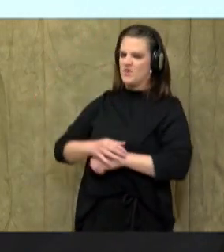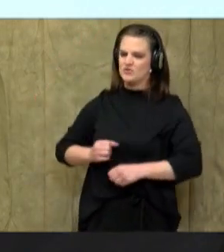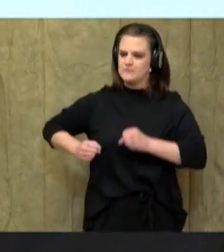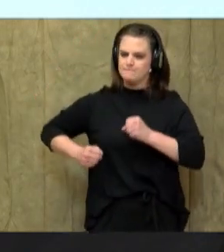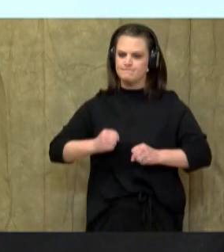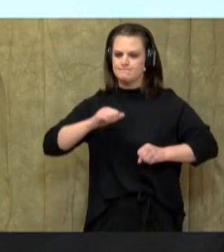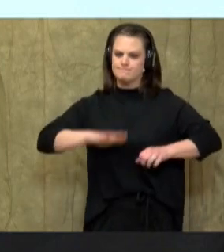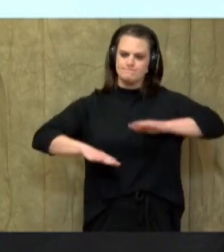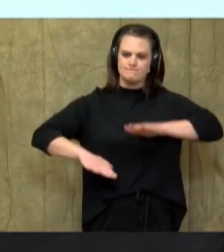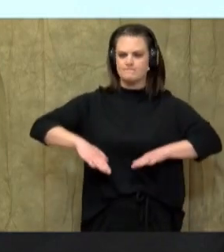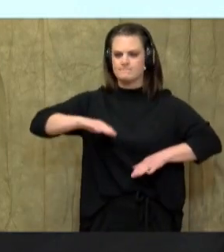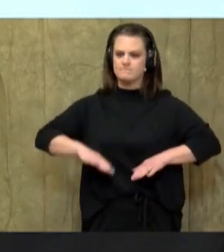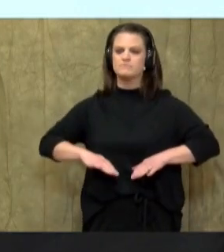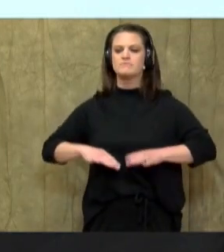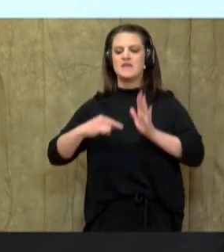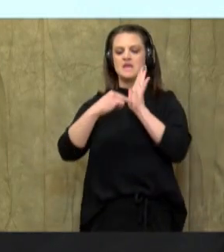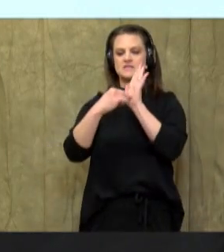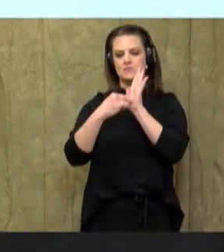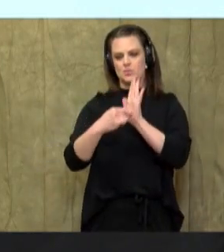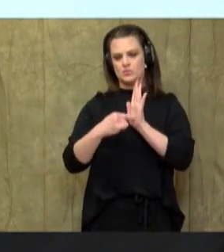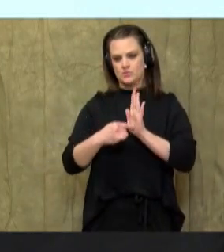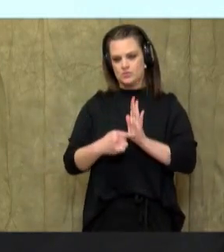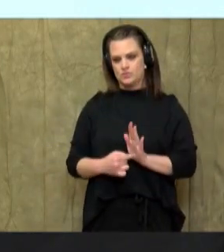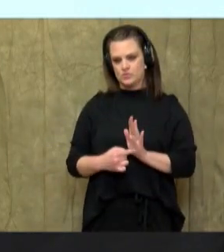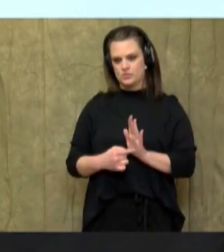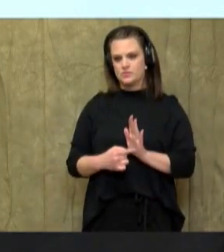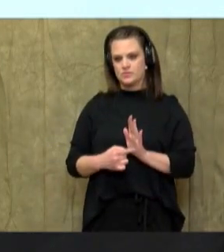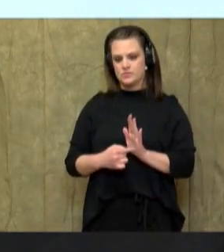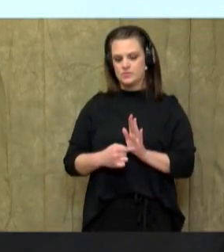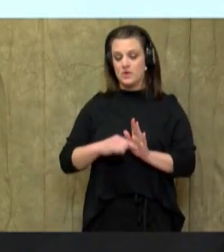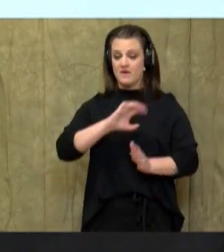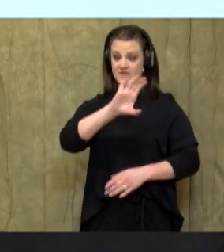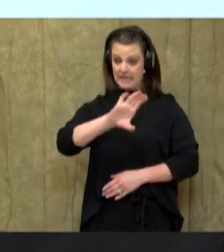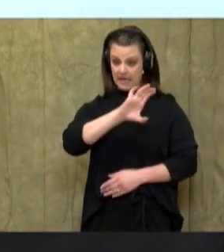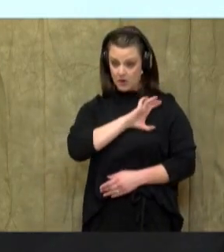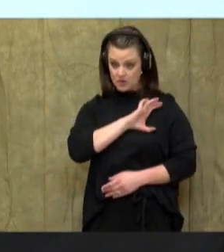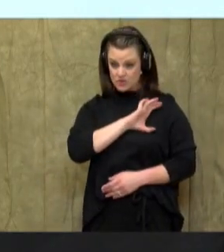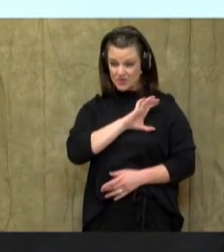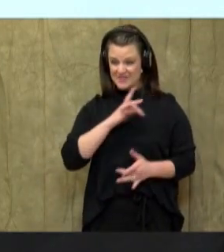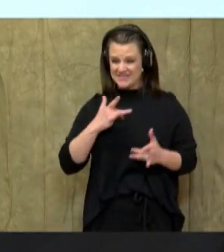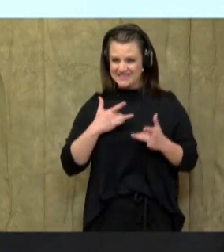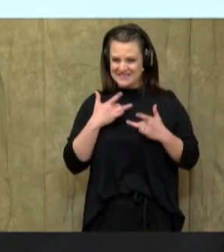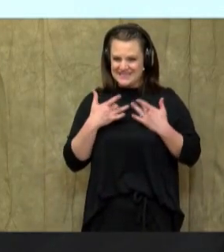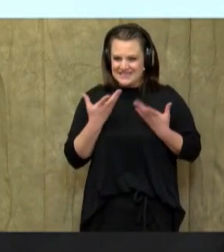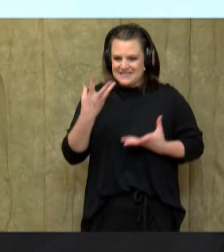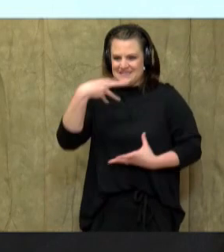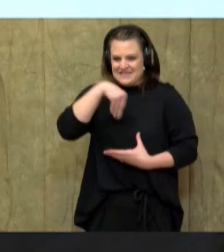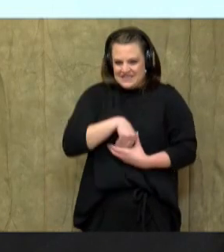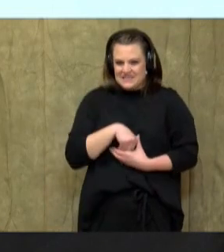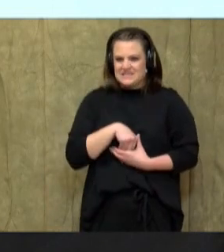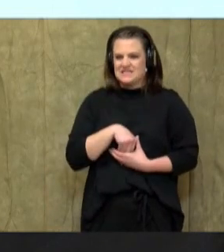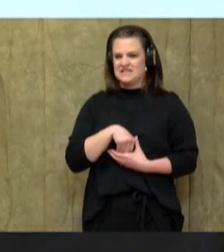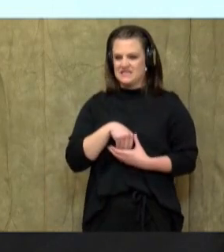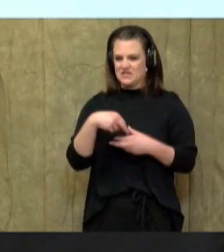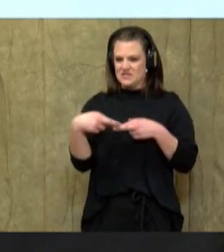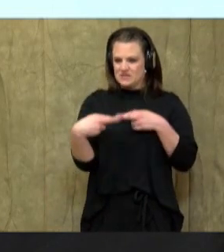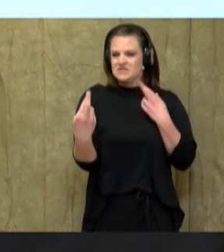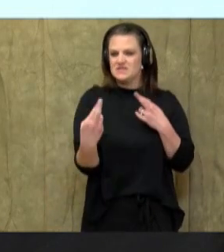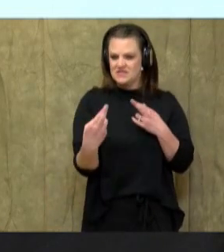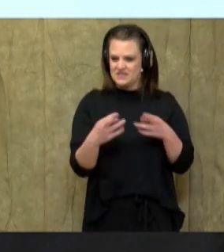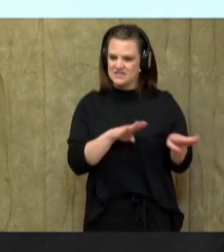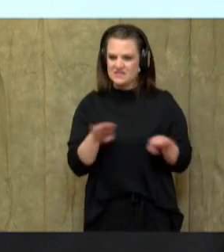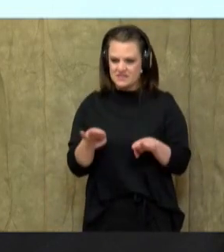out. All of these are examples of what the character could be acting or